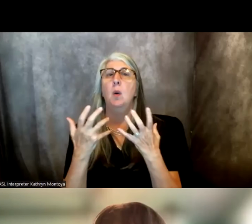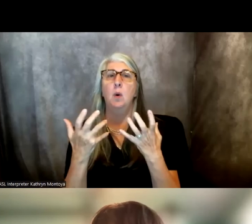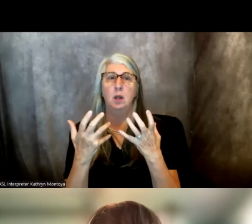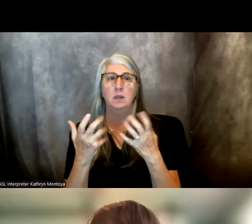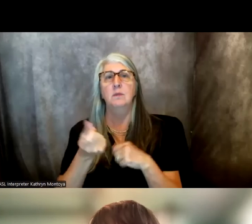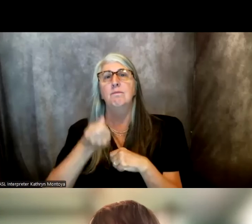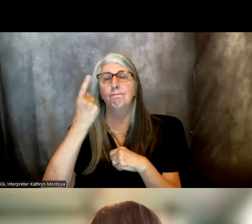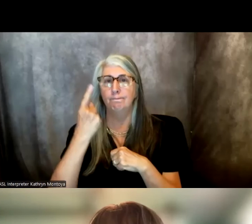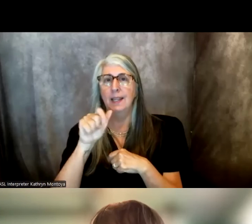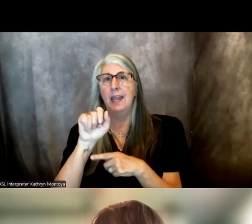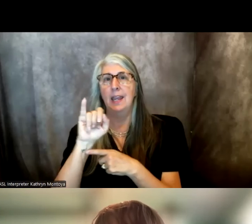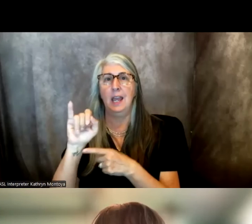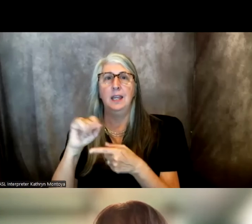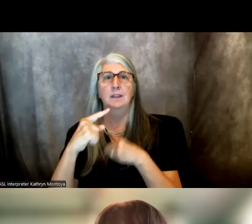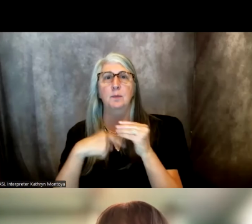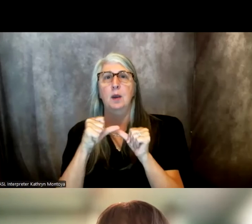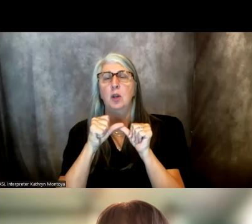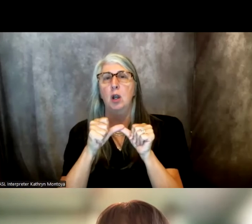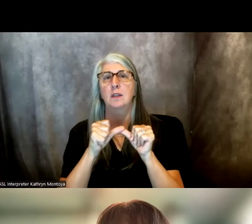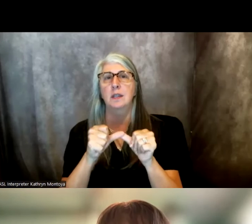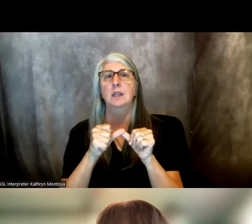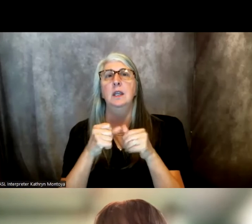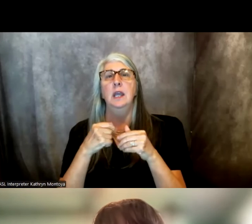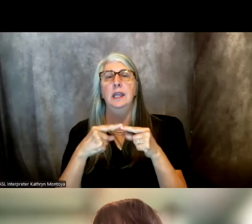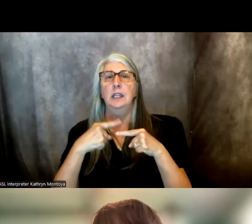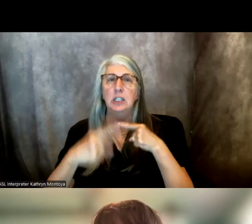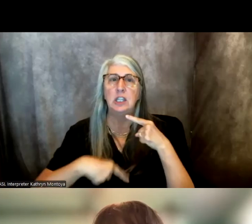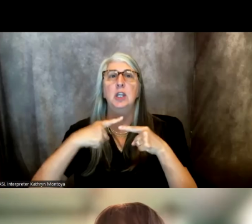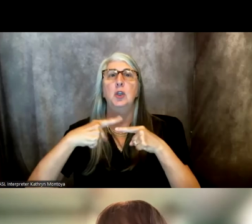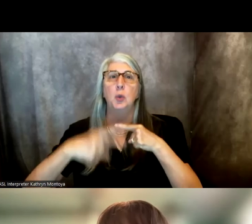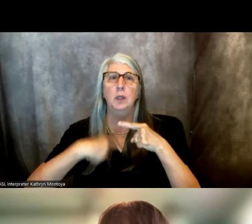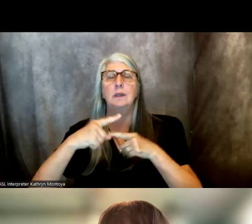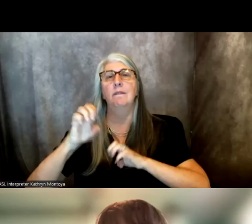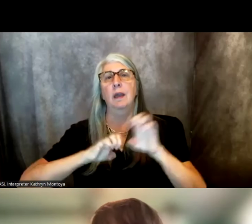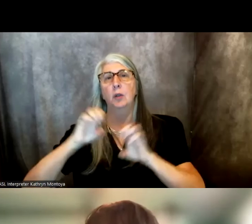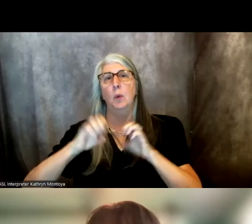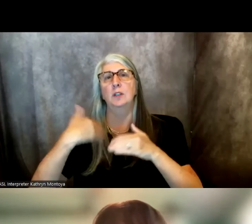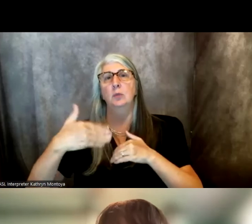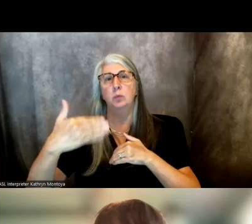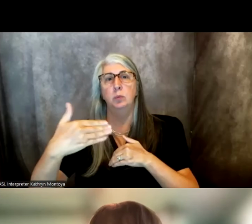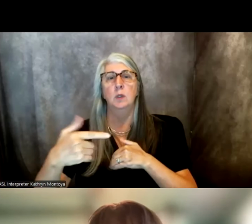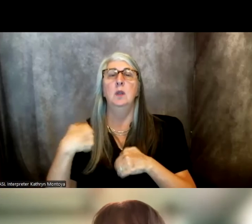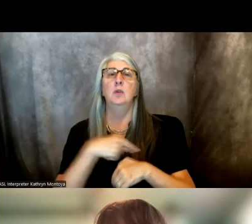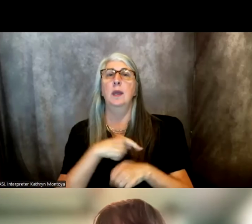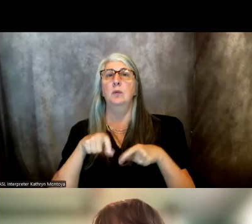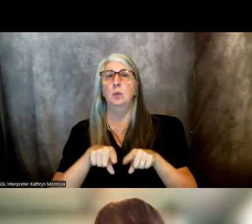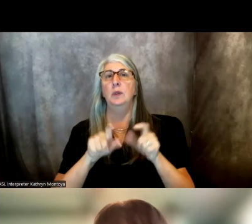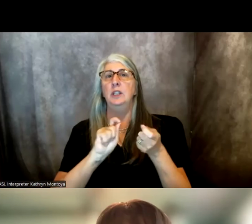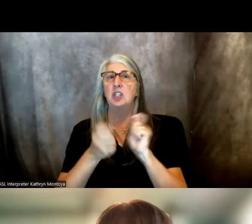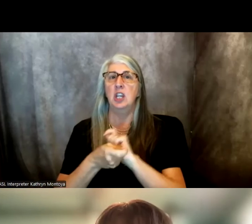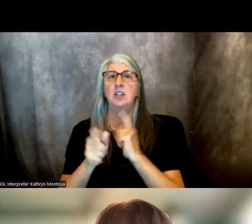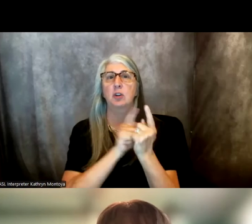that AI is about constant and continuous evaluation. So as we change as humans, our contexts change,